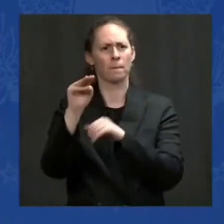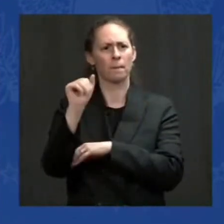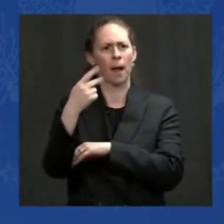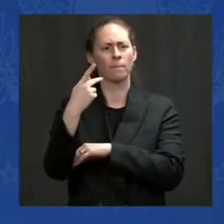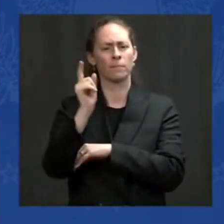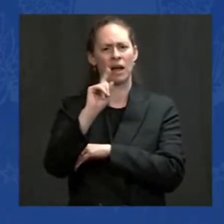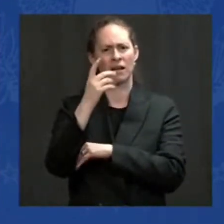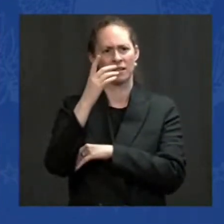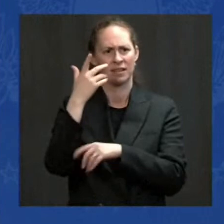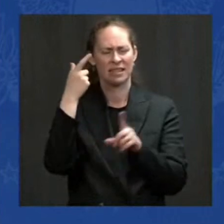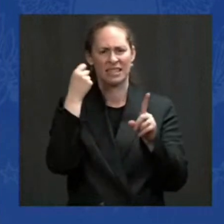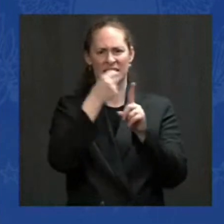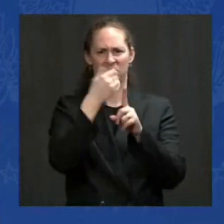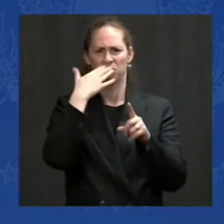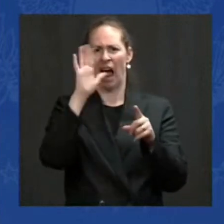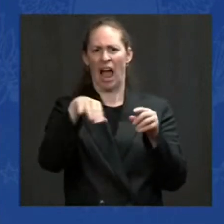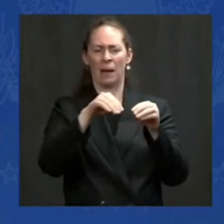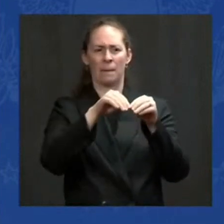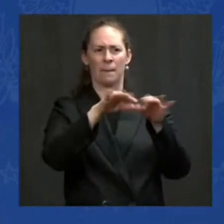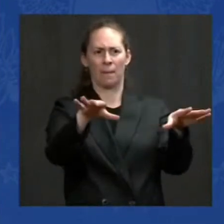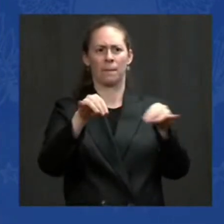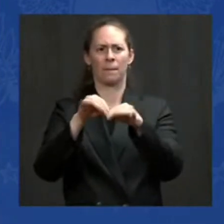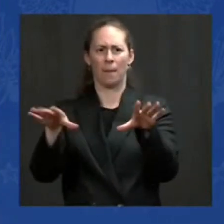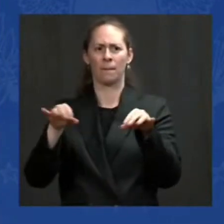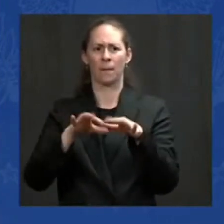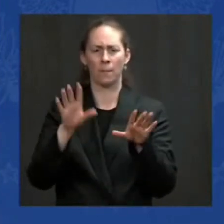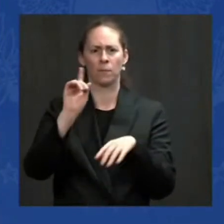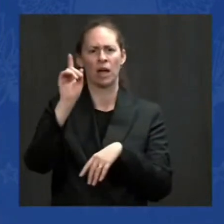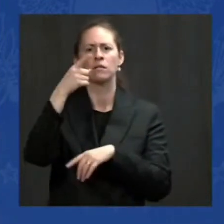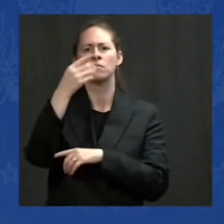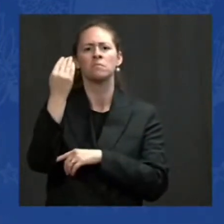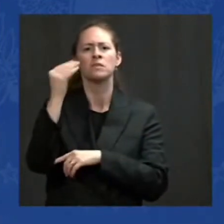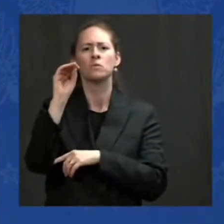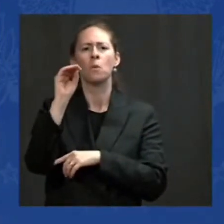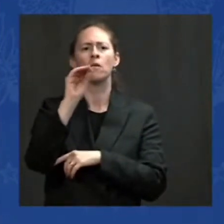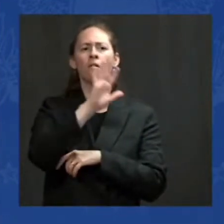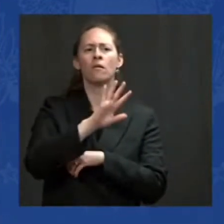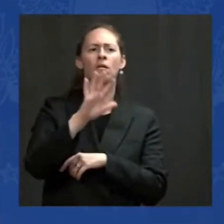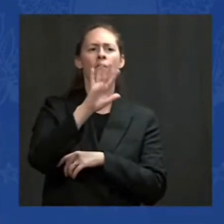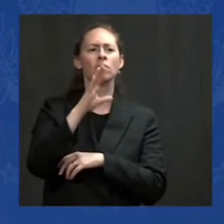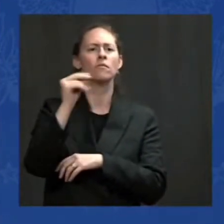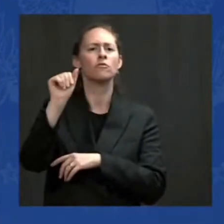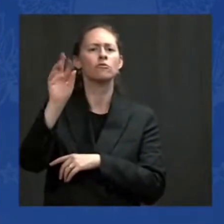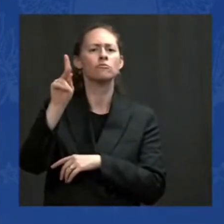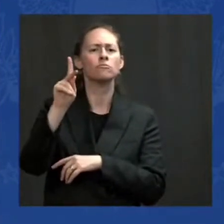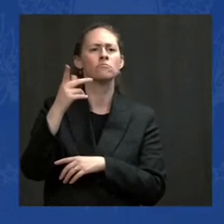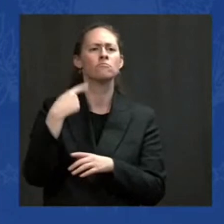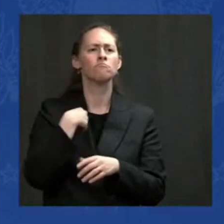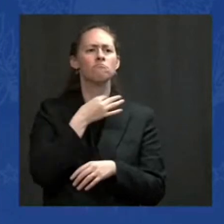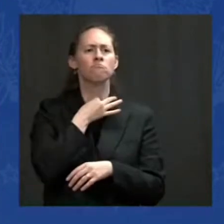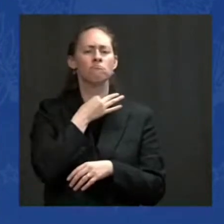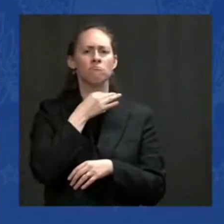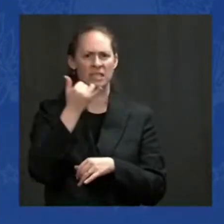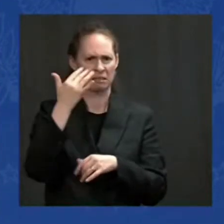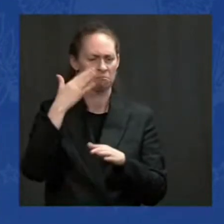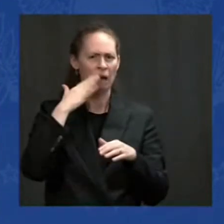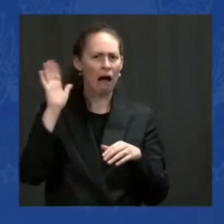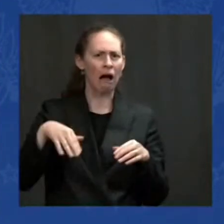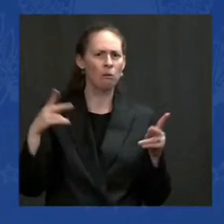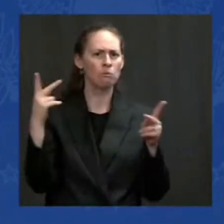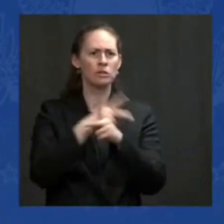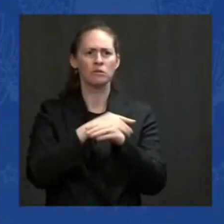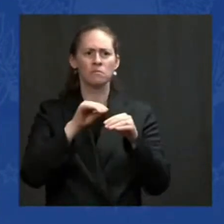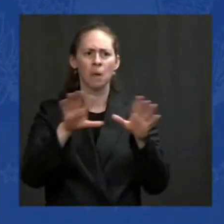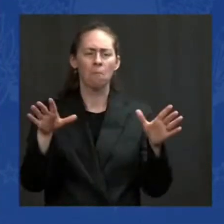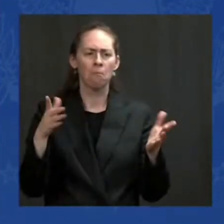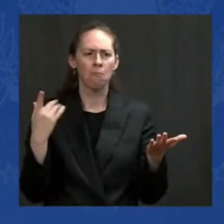of western Missouri and northern Arkansas. Do you have any sense of what has been driving this? And broadly,